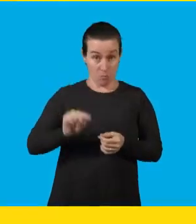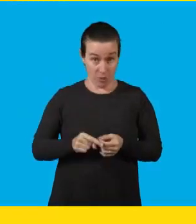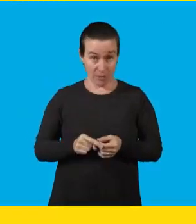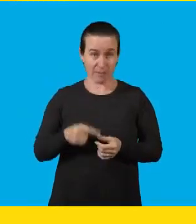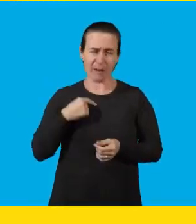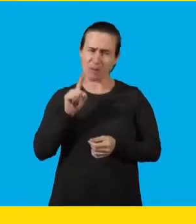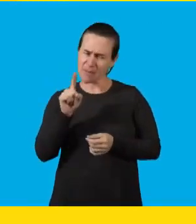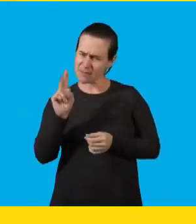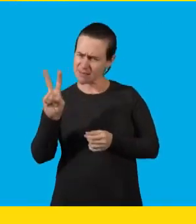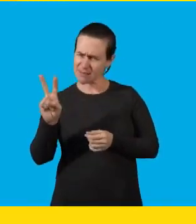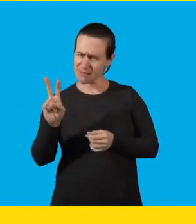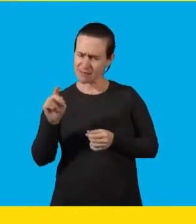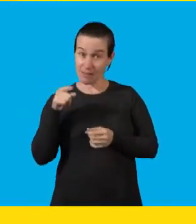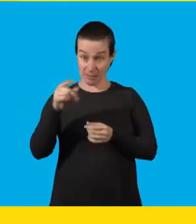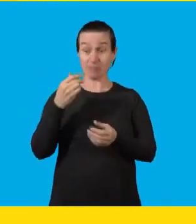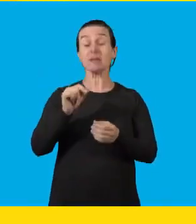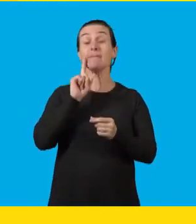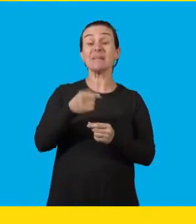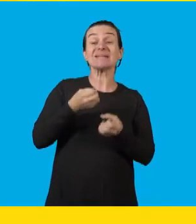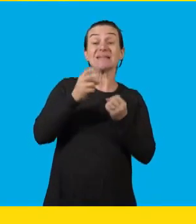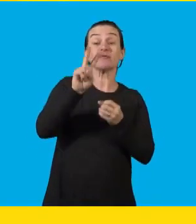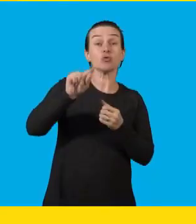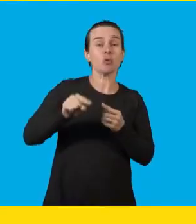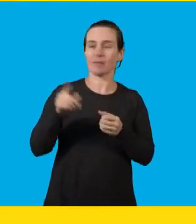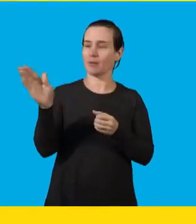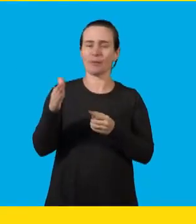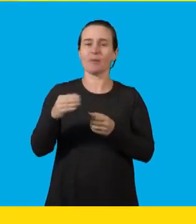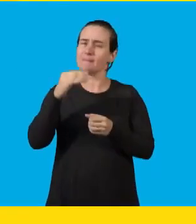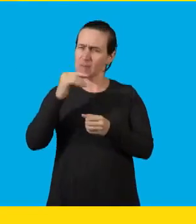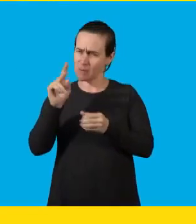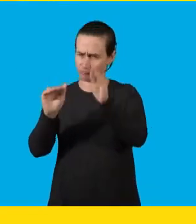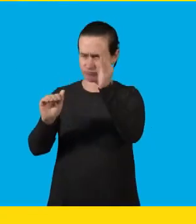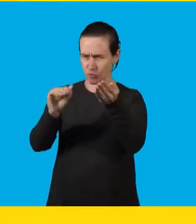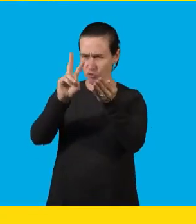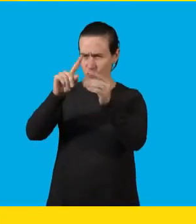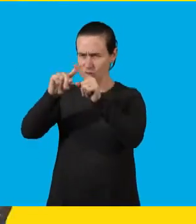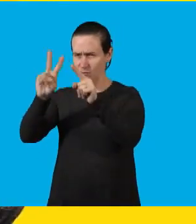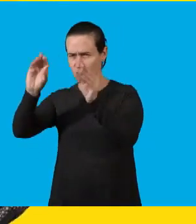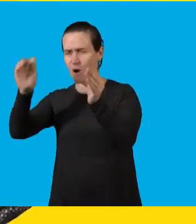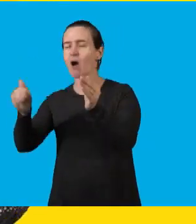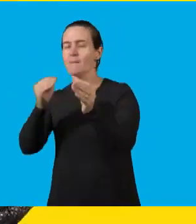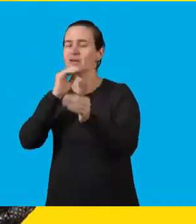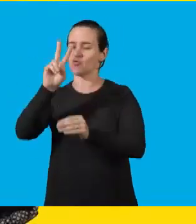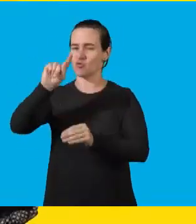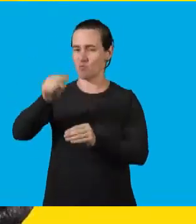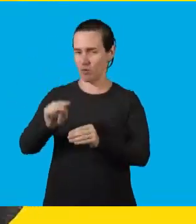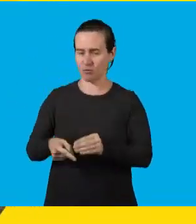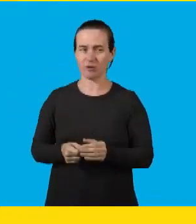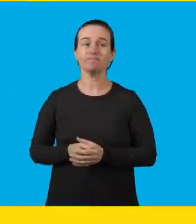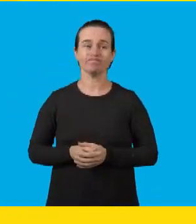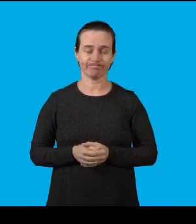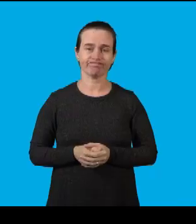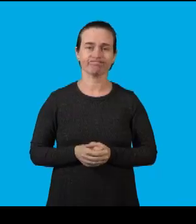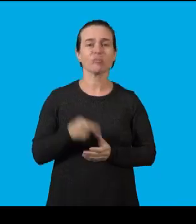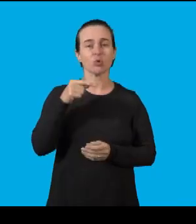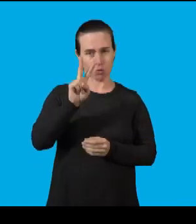but oftentimes you have to watch the mark allocation. So I'm not going to read the caption. It's right there, and it